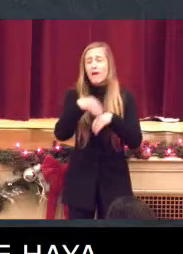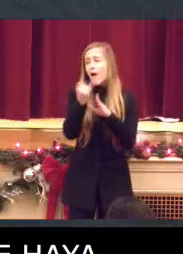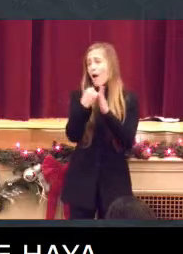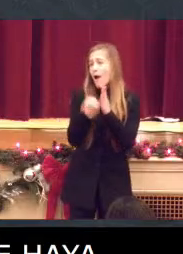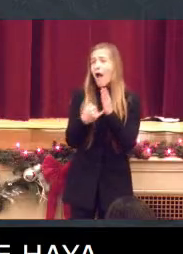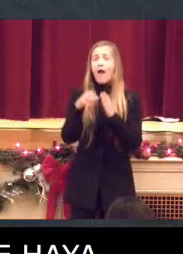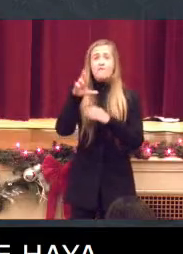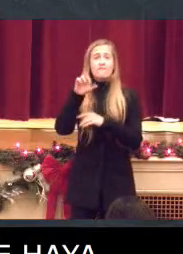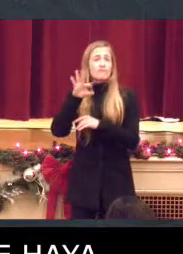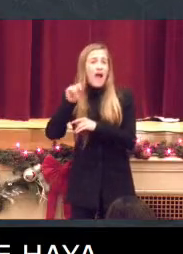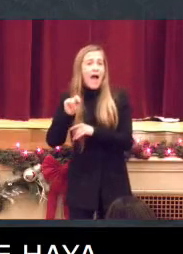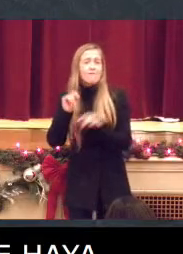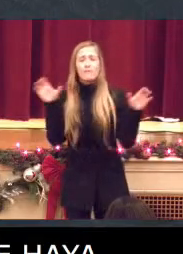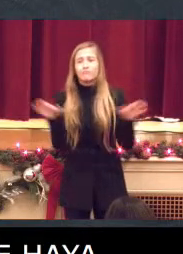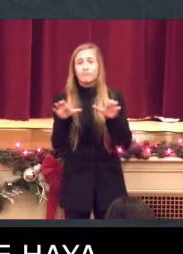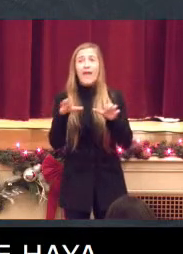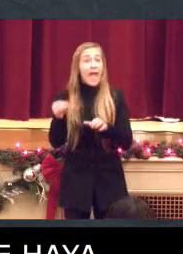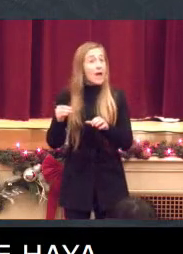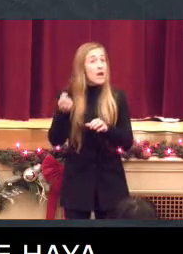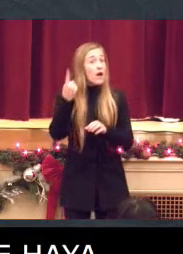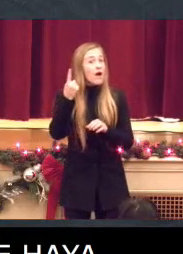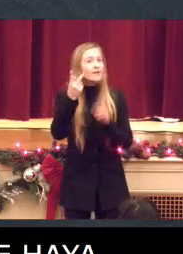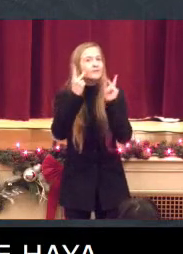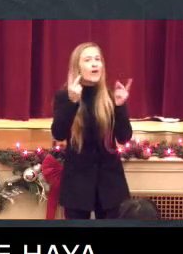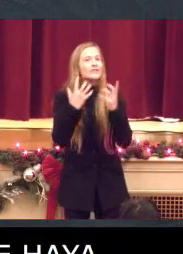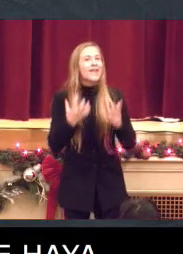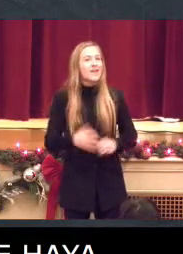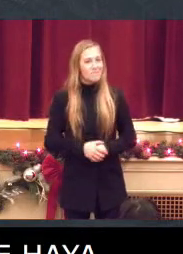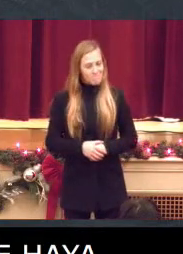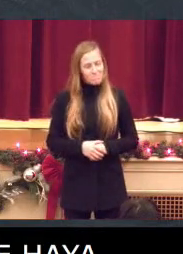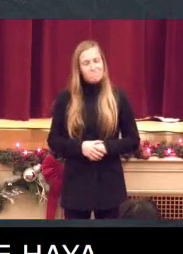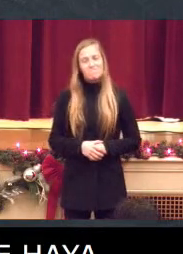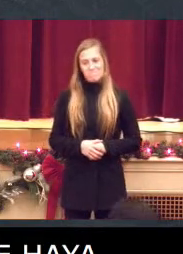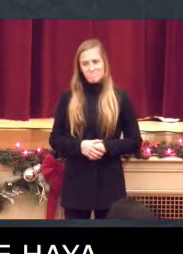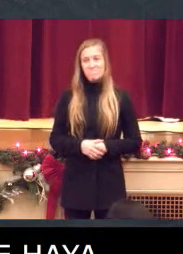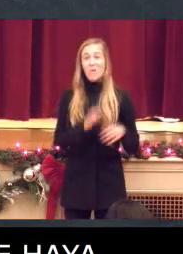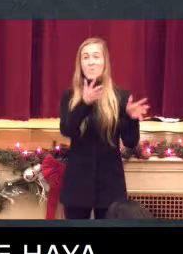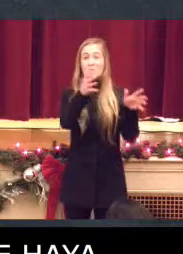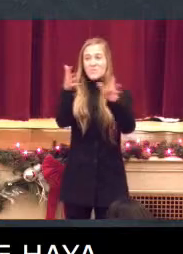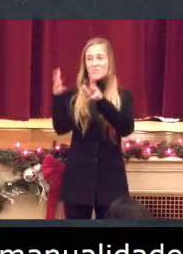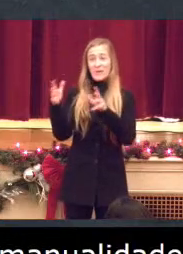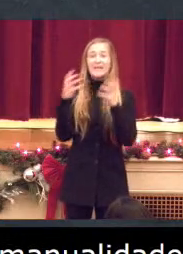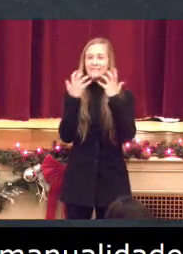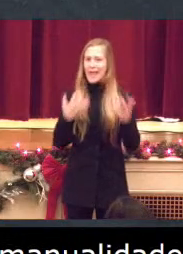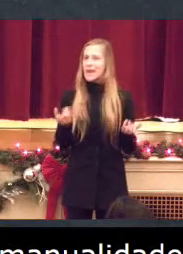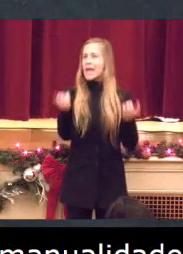they even saw Santa. All right, so Santa was here.